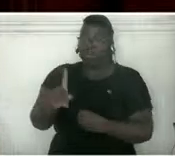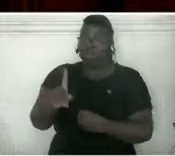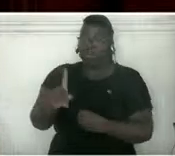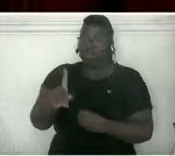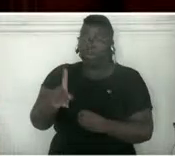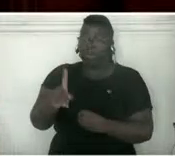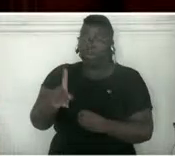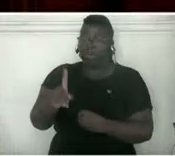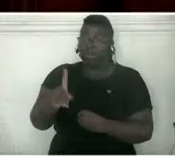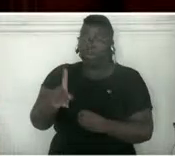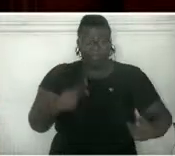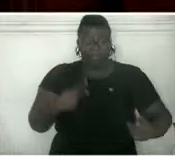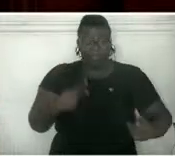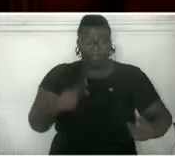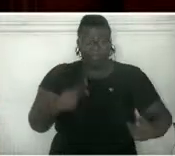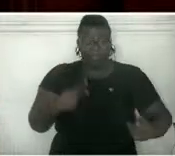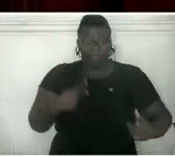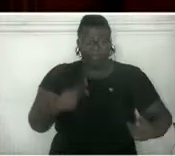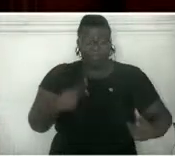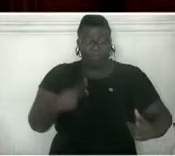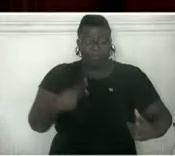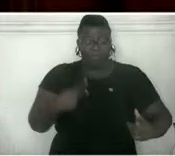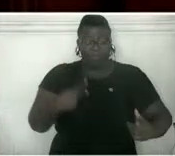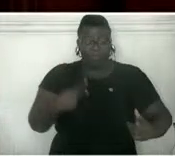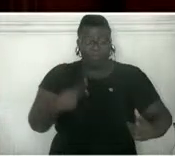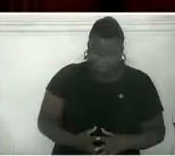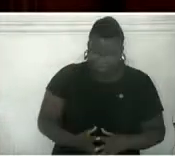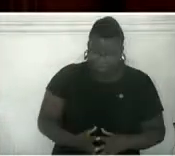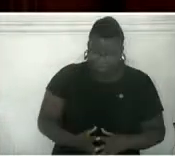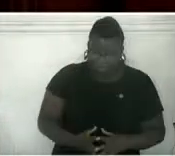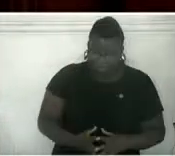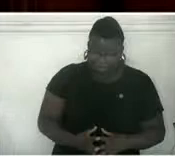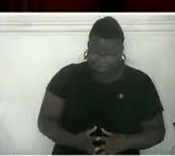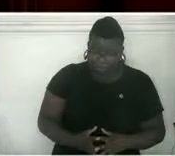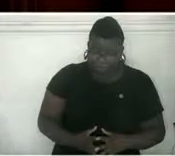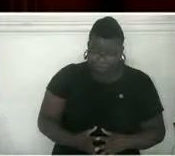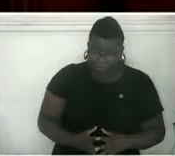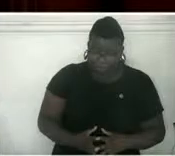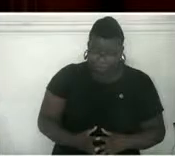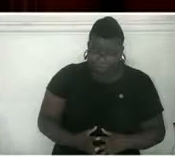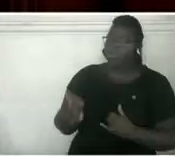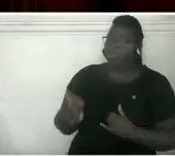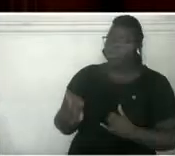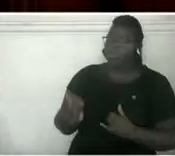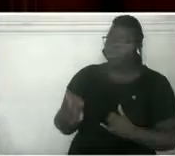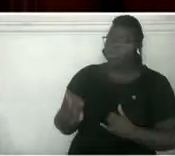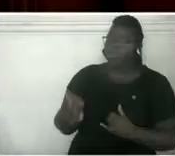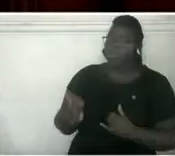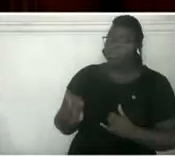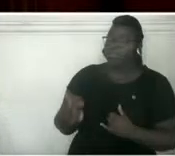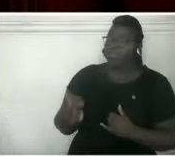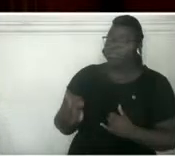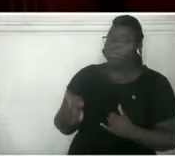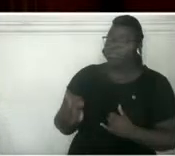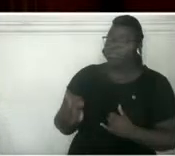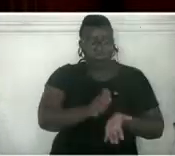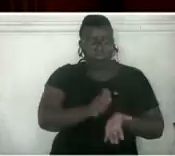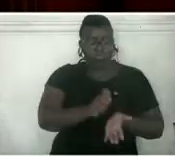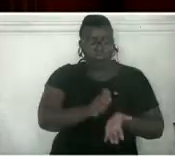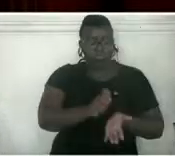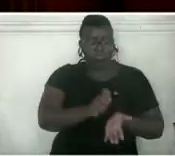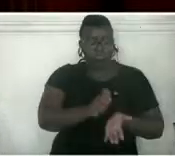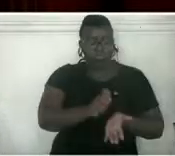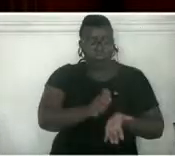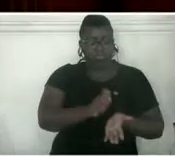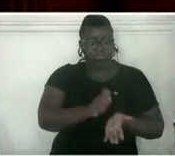office. Of his humble beginning, Mkhize wrote to us recently